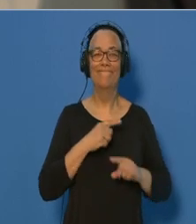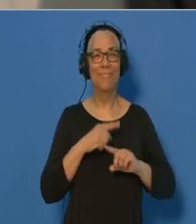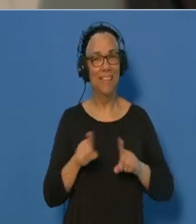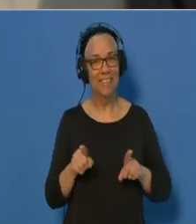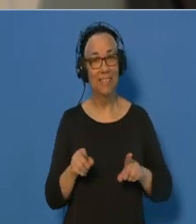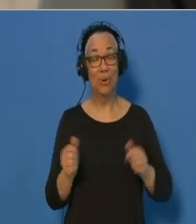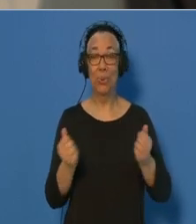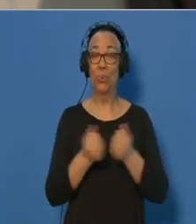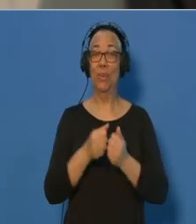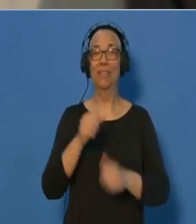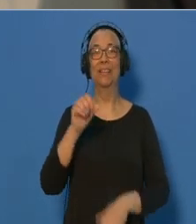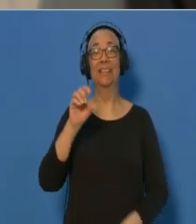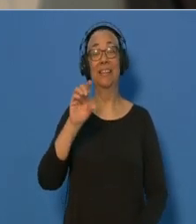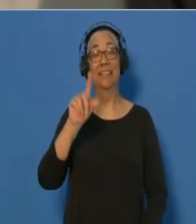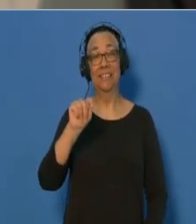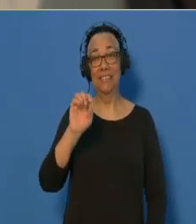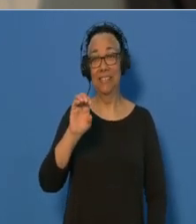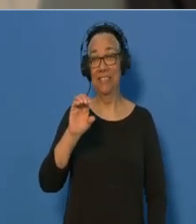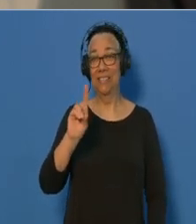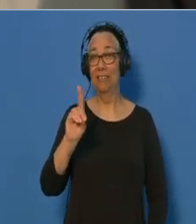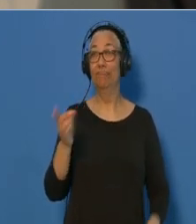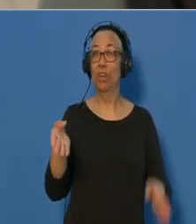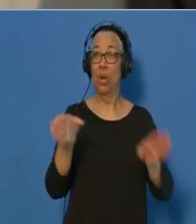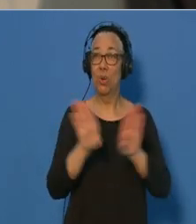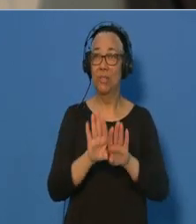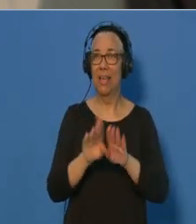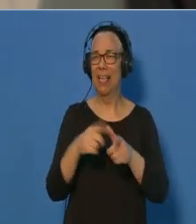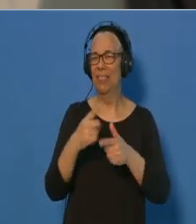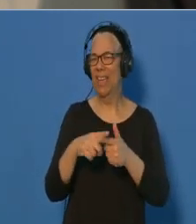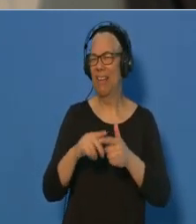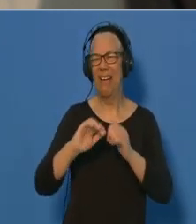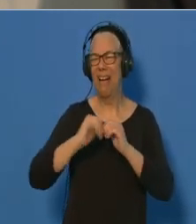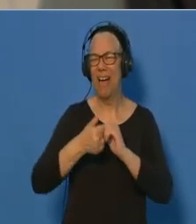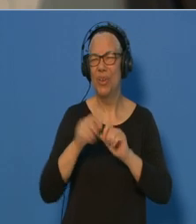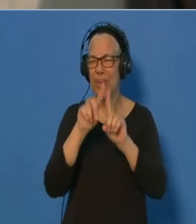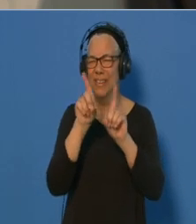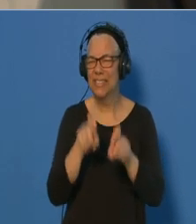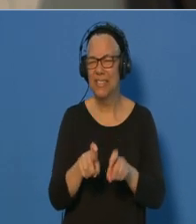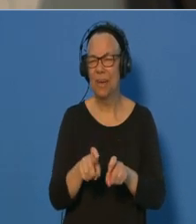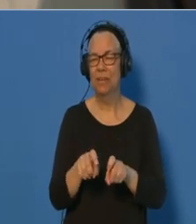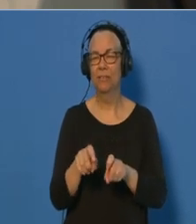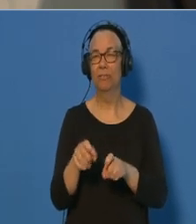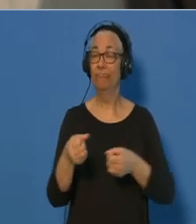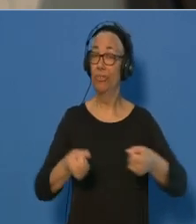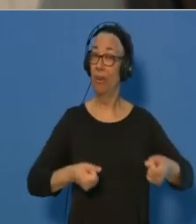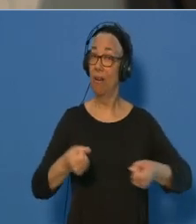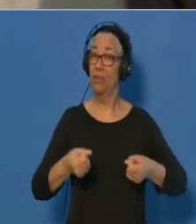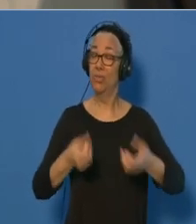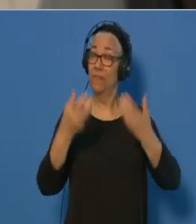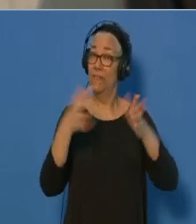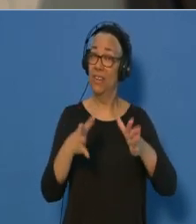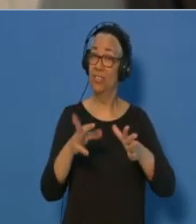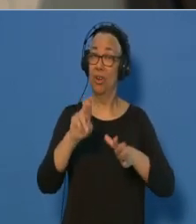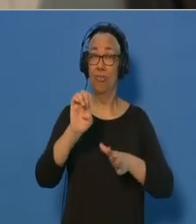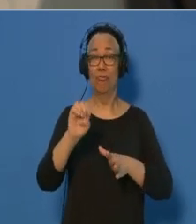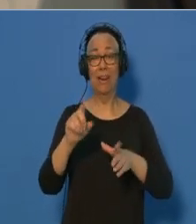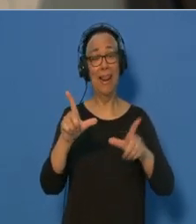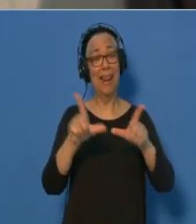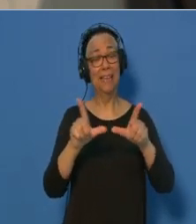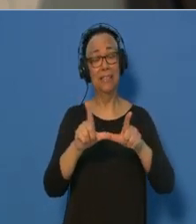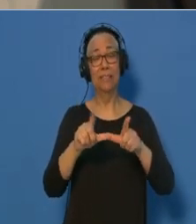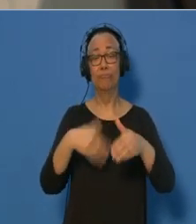TCD closed, there remains the issue of how to get vehicles examined in order to complete the relicensing